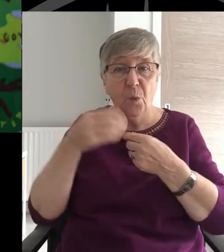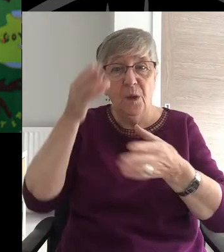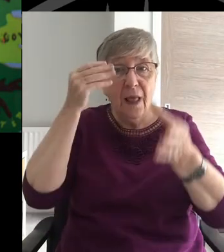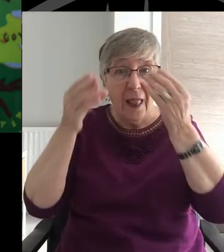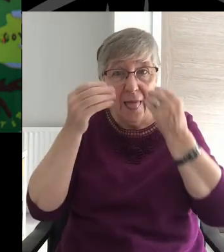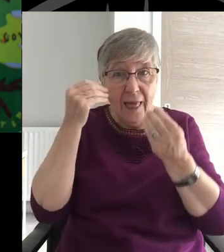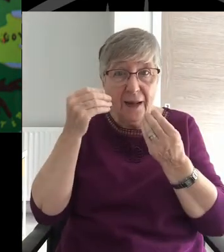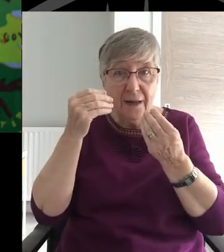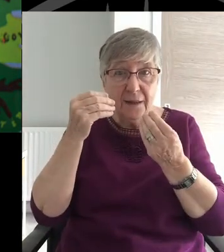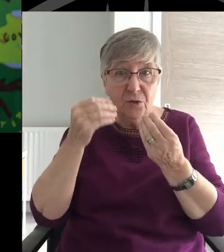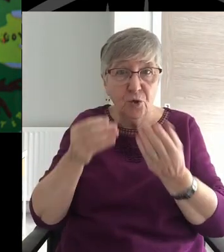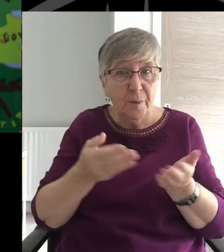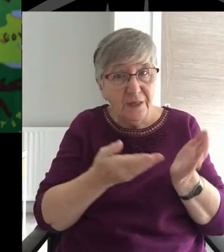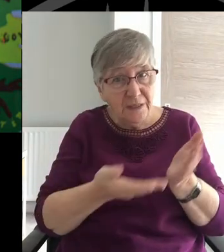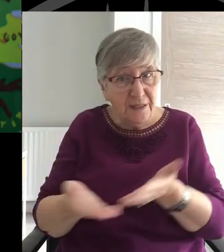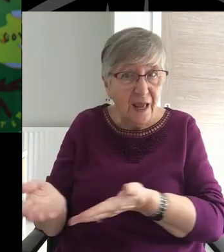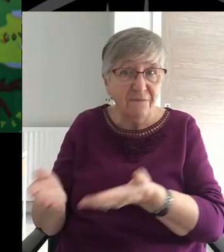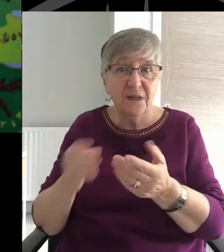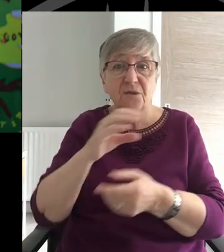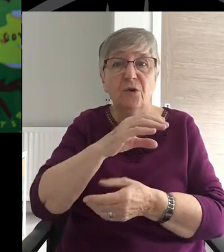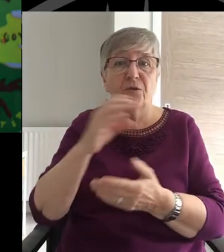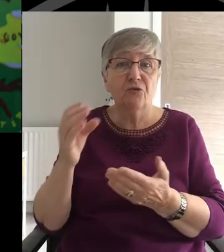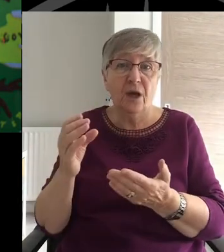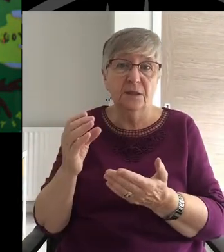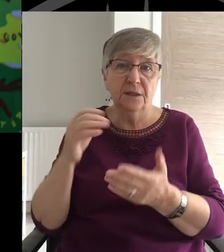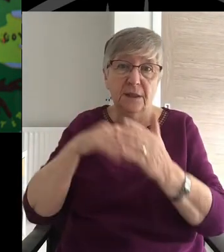be servants of Christ in the world?